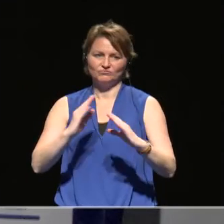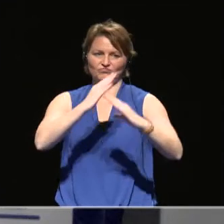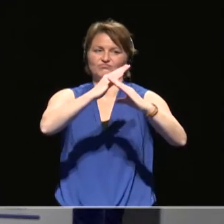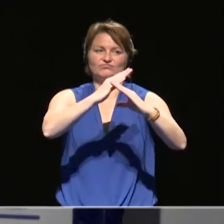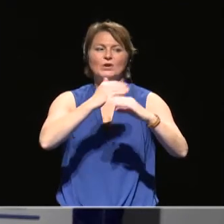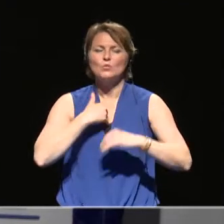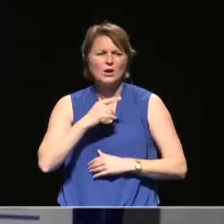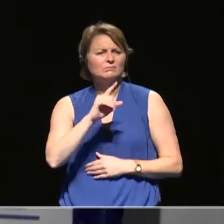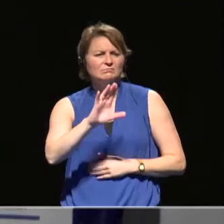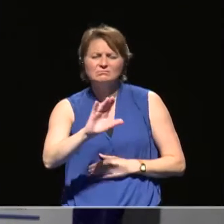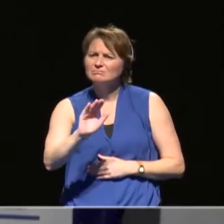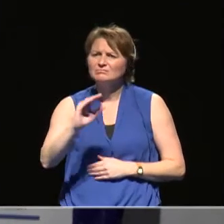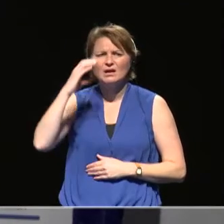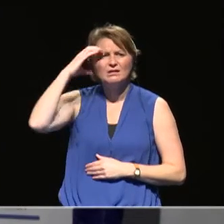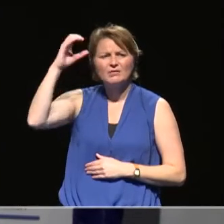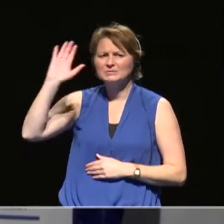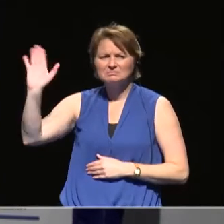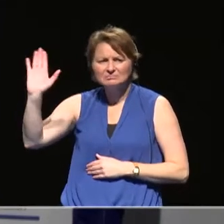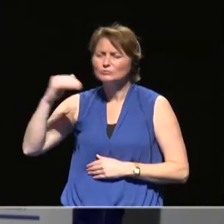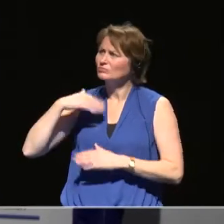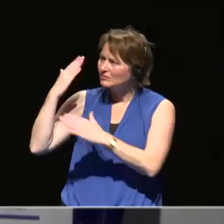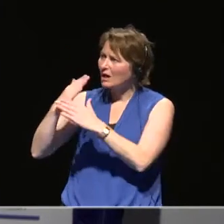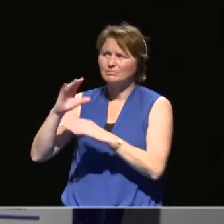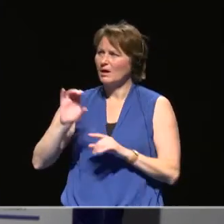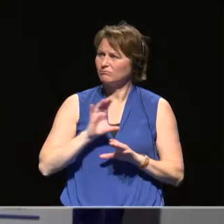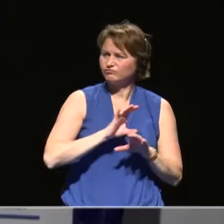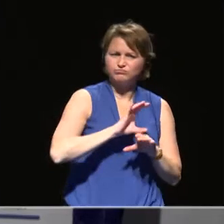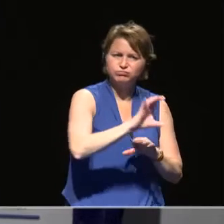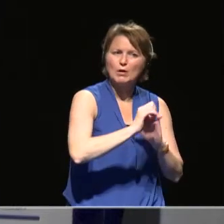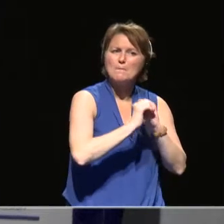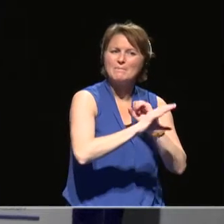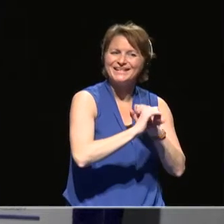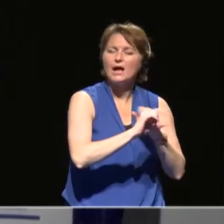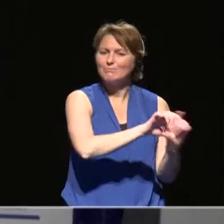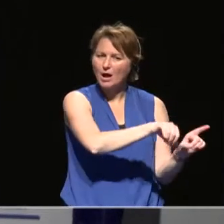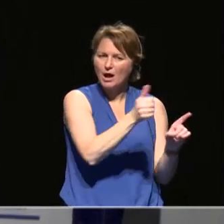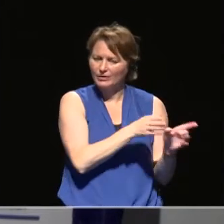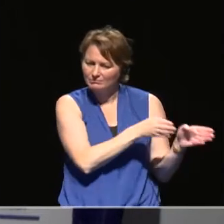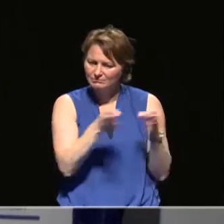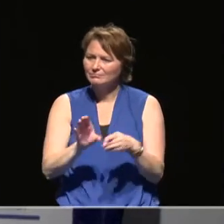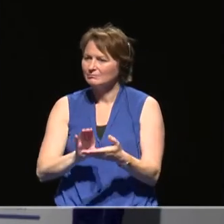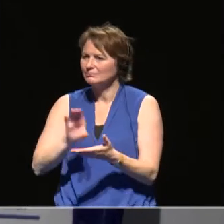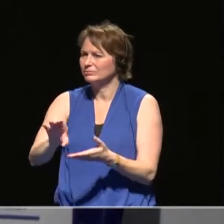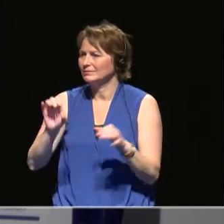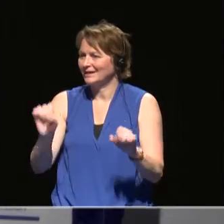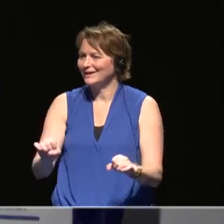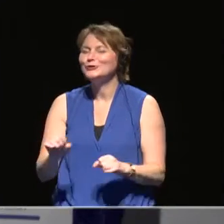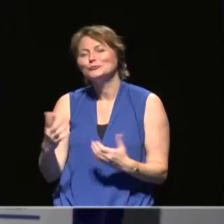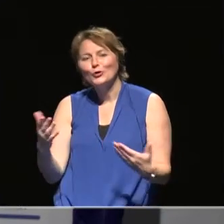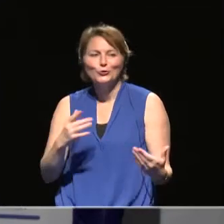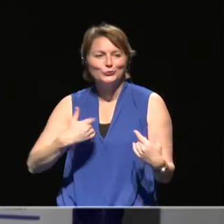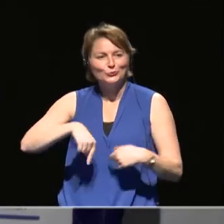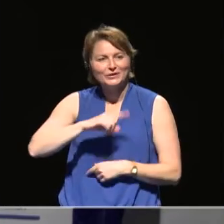for the government to use the money elsewhere and in other ways. So we pressure to